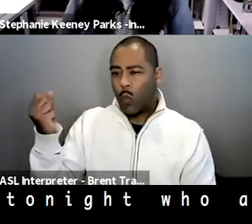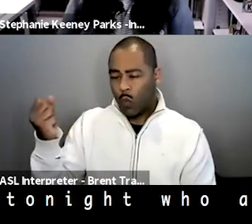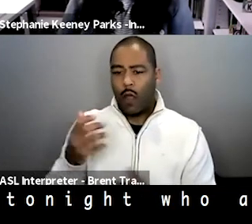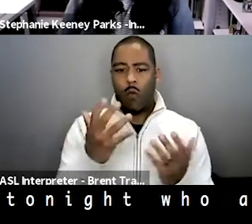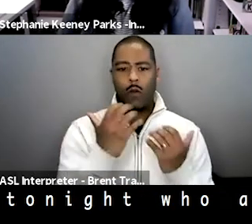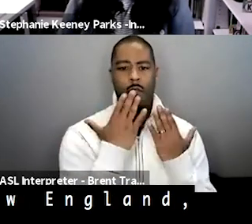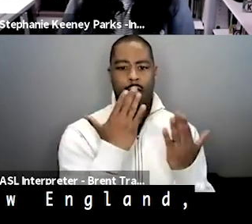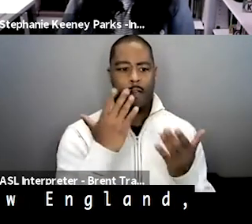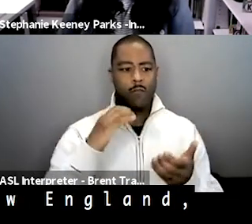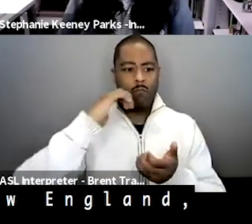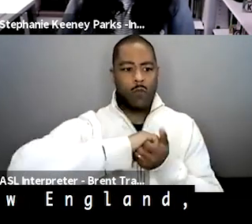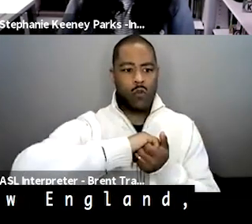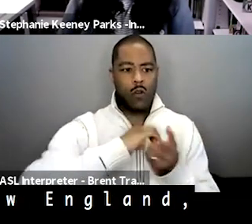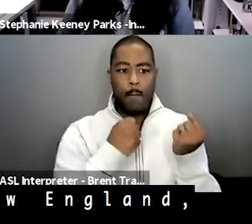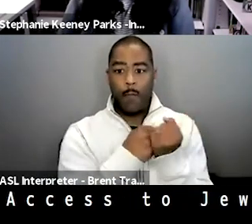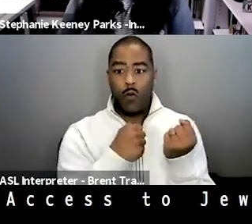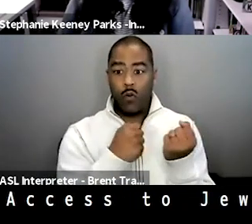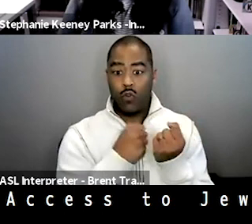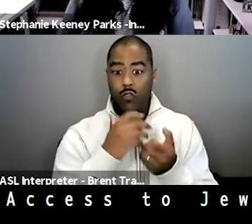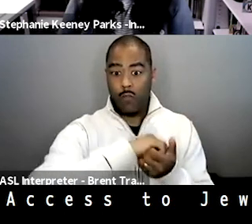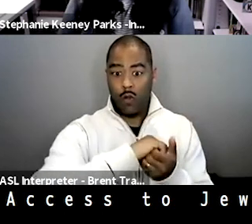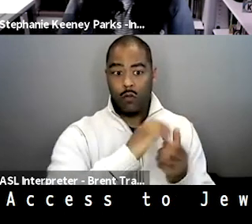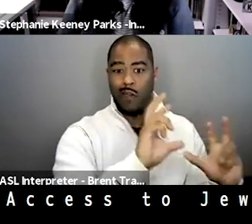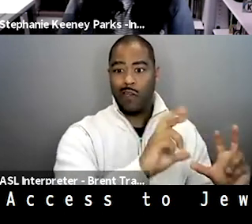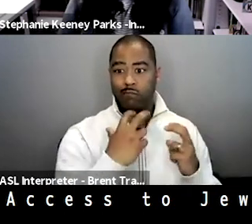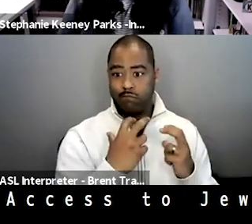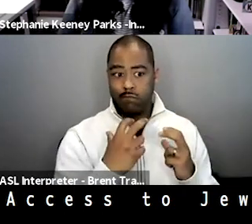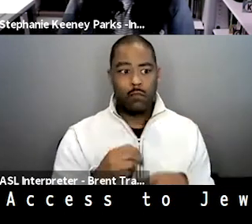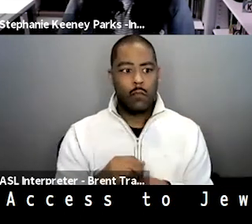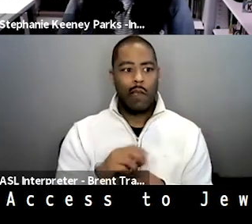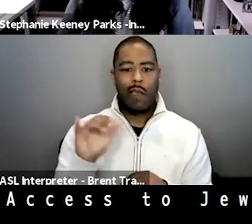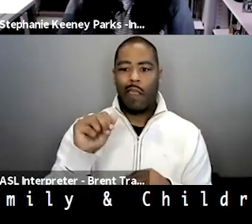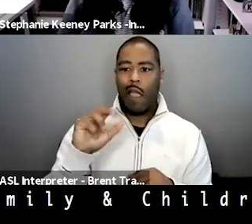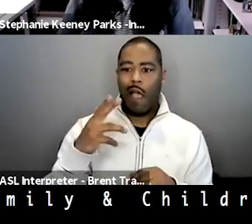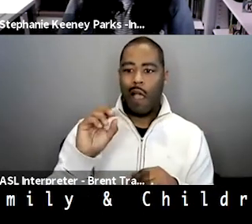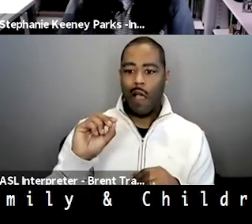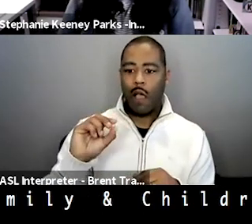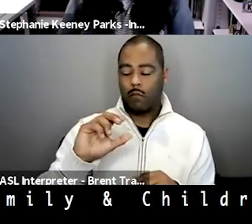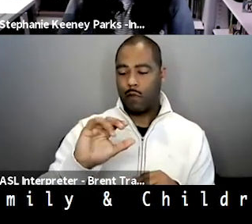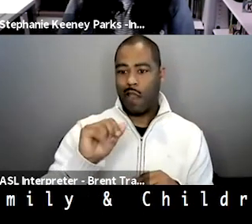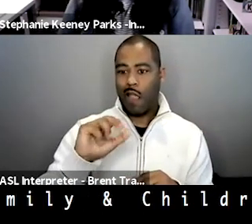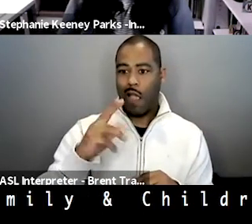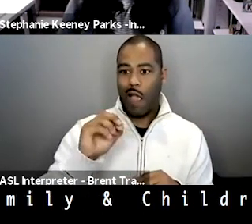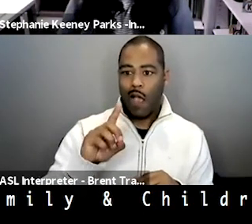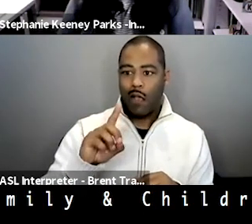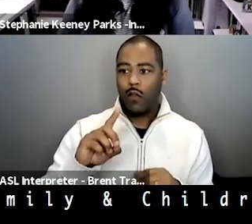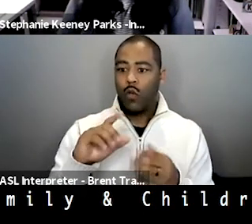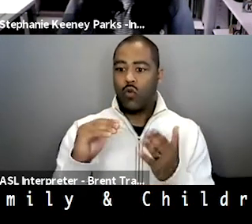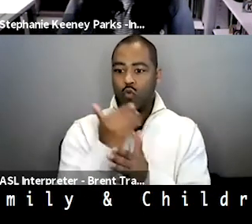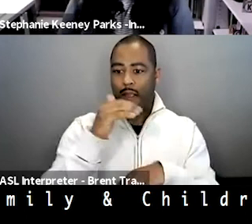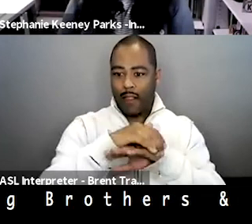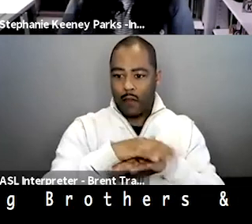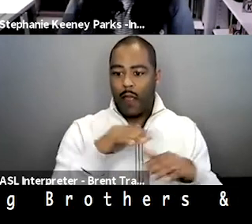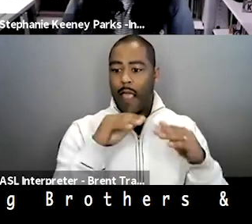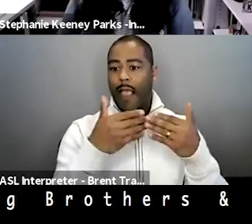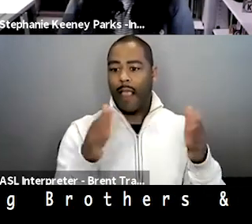sponsoring partners tonight, who are Yachad New England, Gateways Access to Jewish Education, Jewish